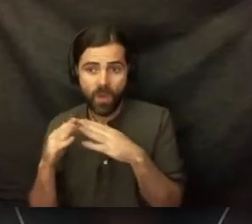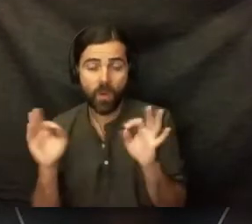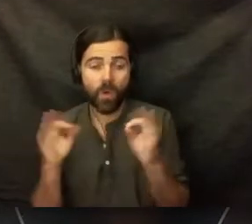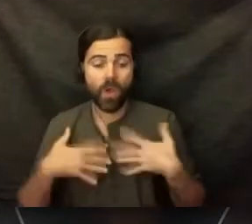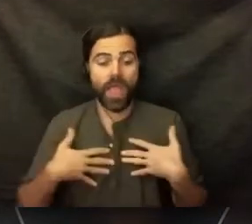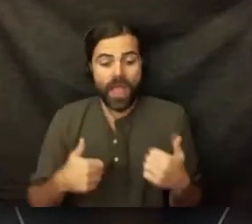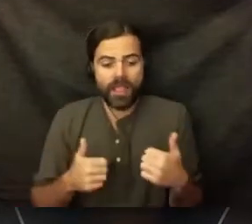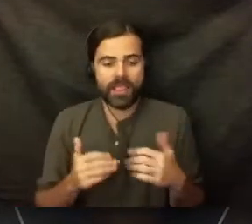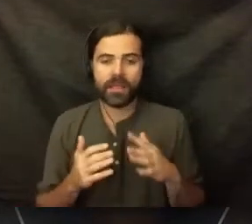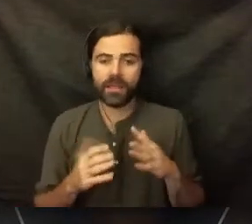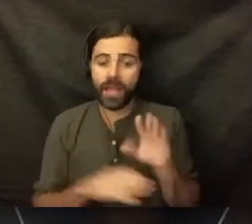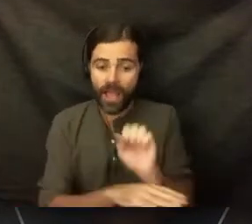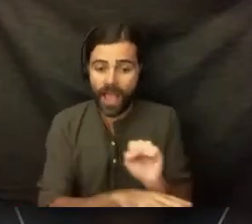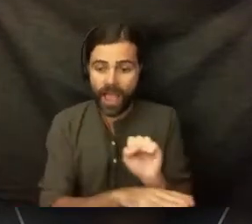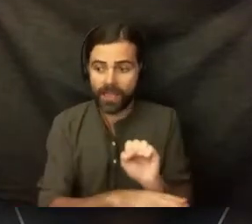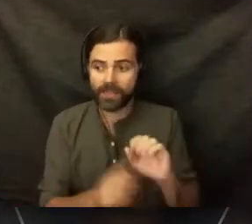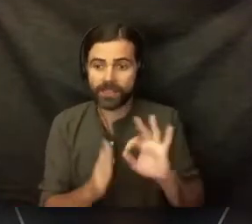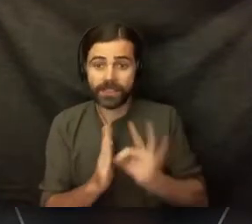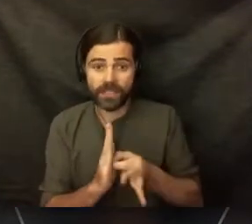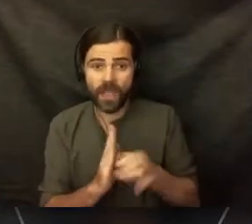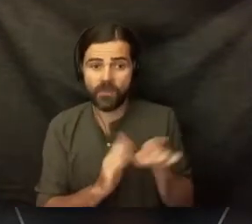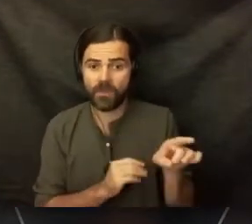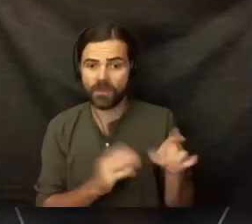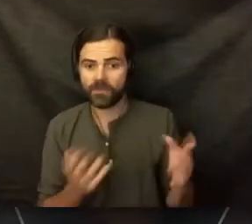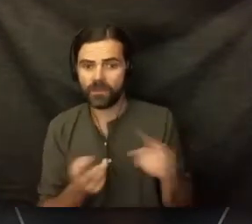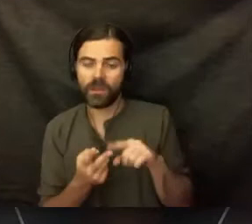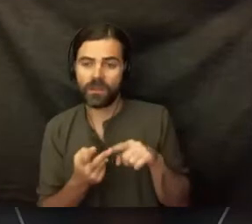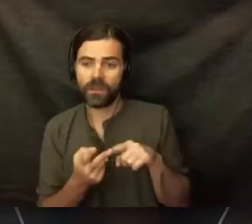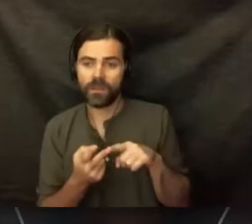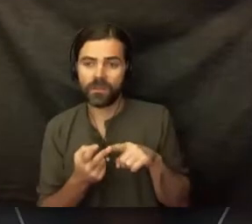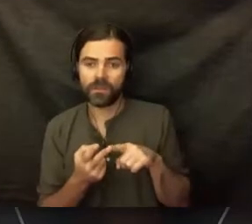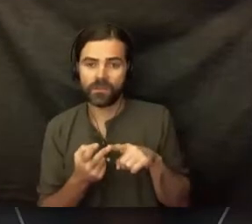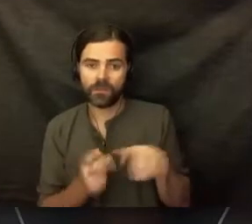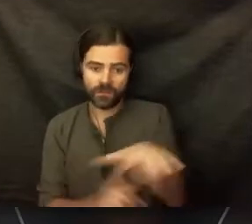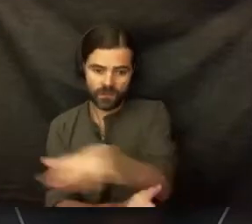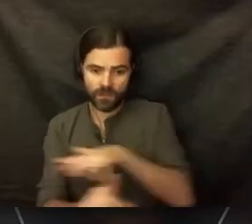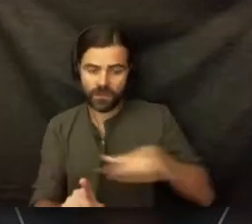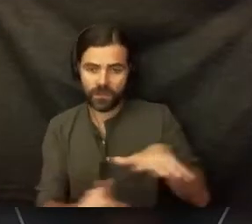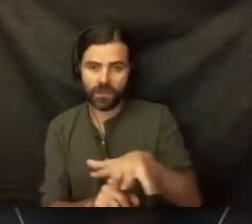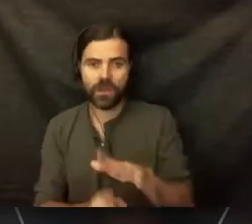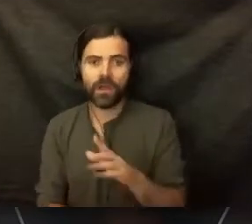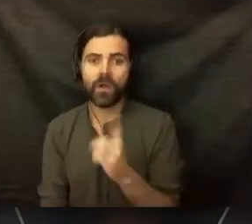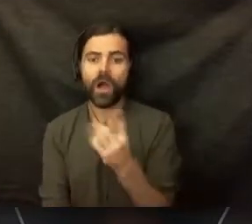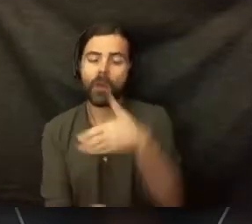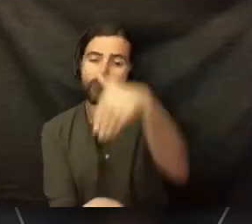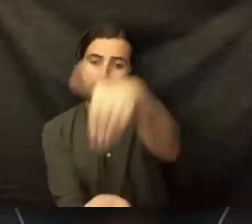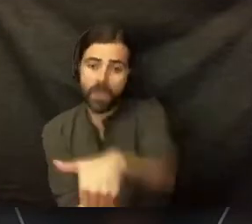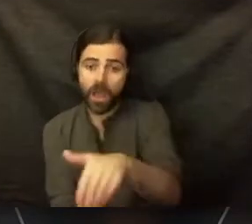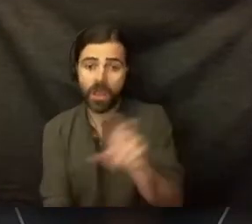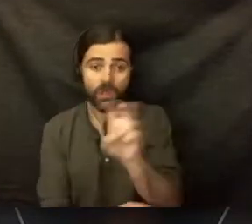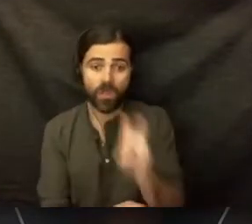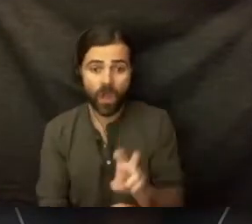it's housing and the penal system, and actually our neighborhoods and the penal system. This is a million-dollar blocks work that happened in Chicago and other